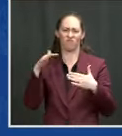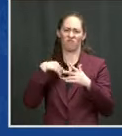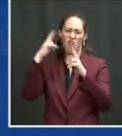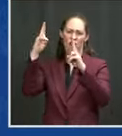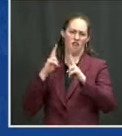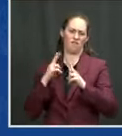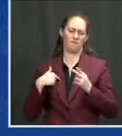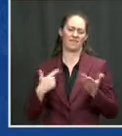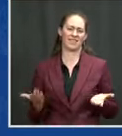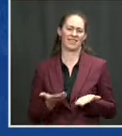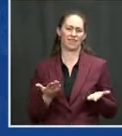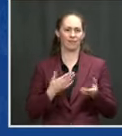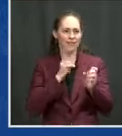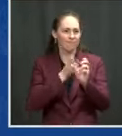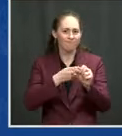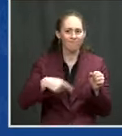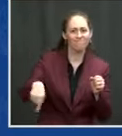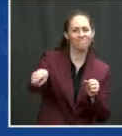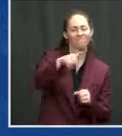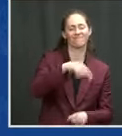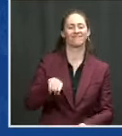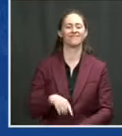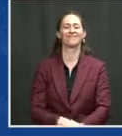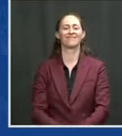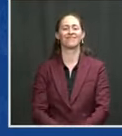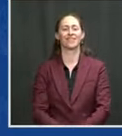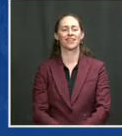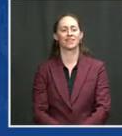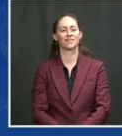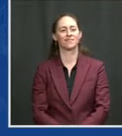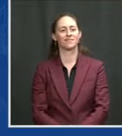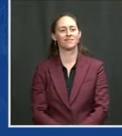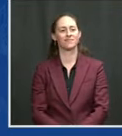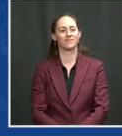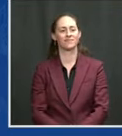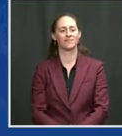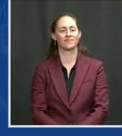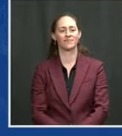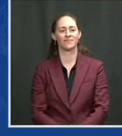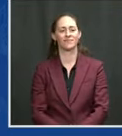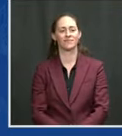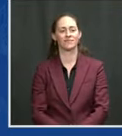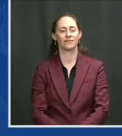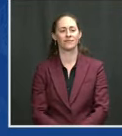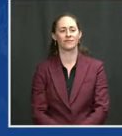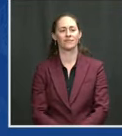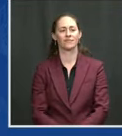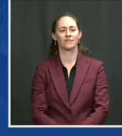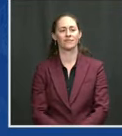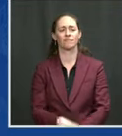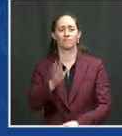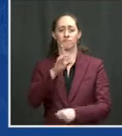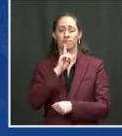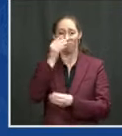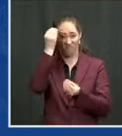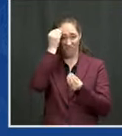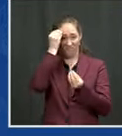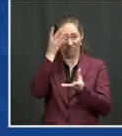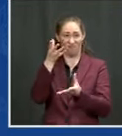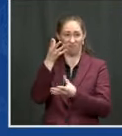share these innovative ways that Maine is vaccinating people against COVID-19. Maine has had some of the lowest numbers of COVID-19 cases,